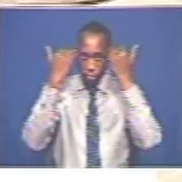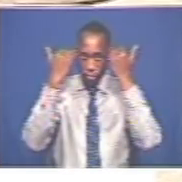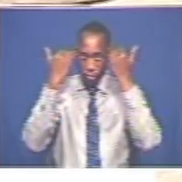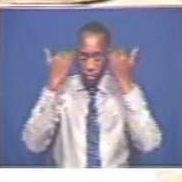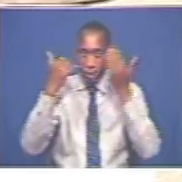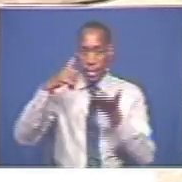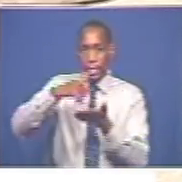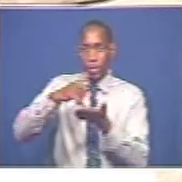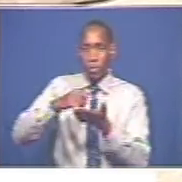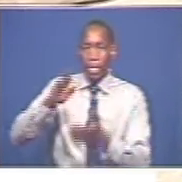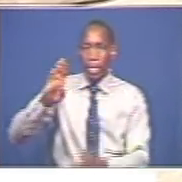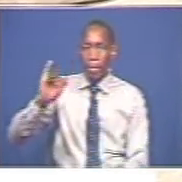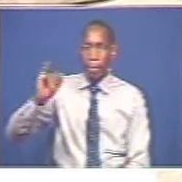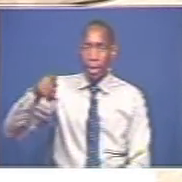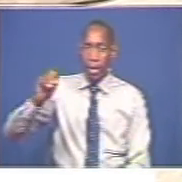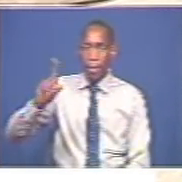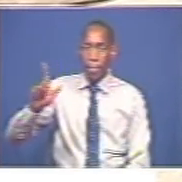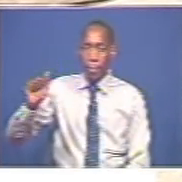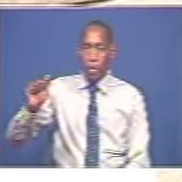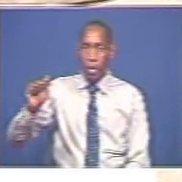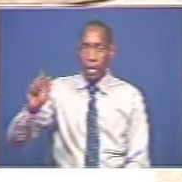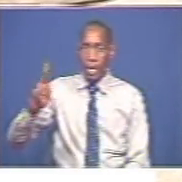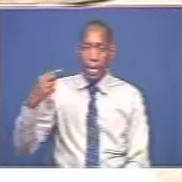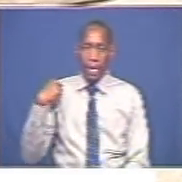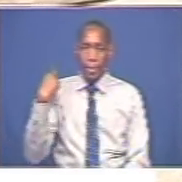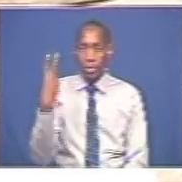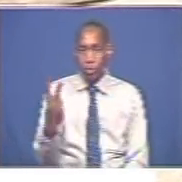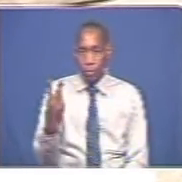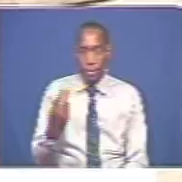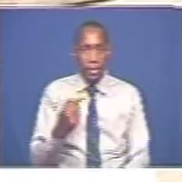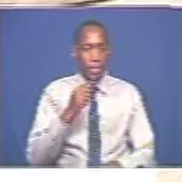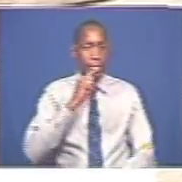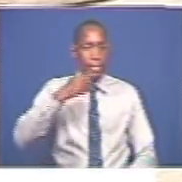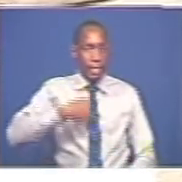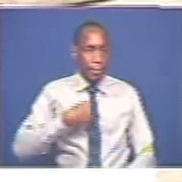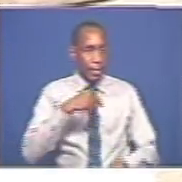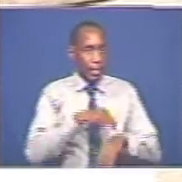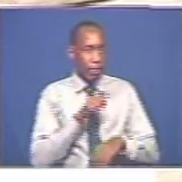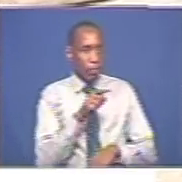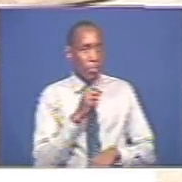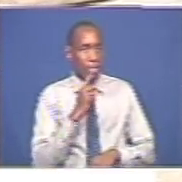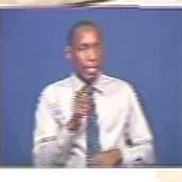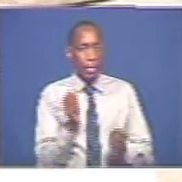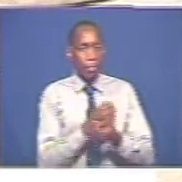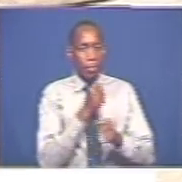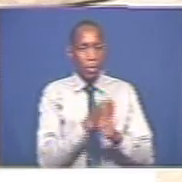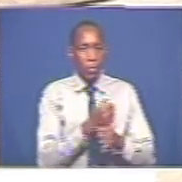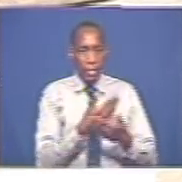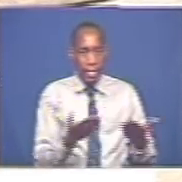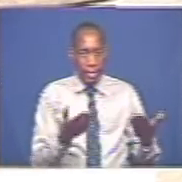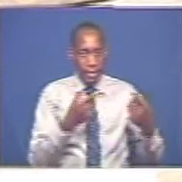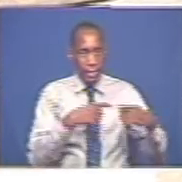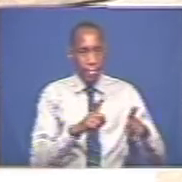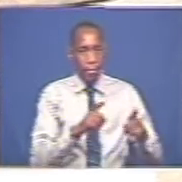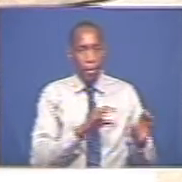of bipolar type 2. Yes. Tell me something. When you're saying you can't do anything, you know, for yourself and you have to move in with family, what is